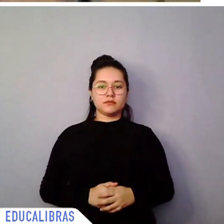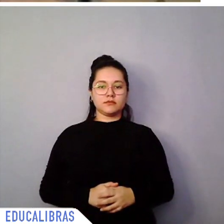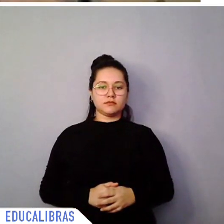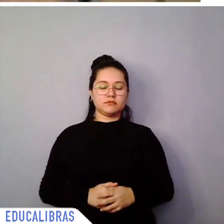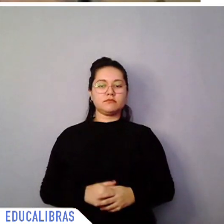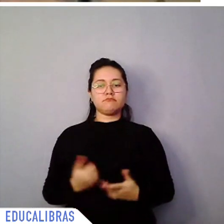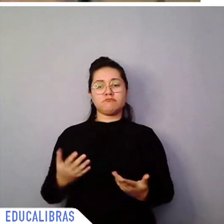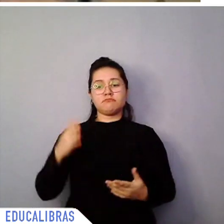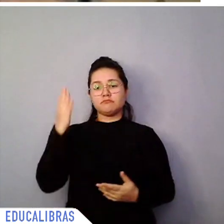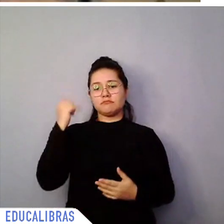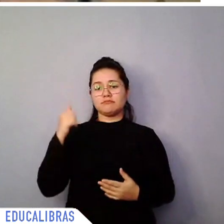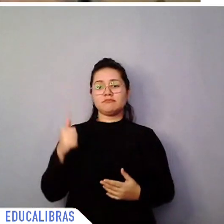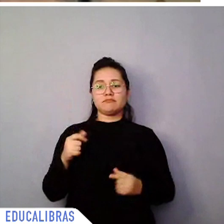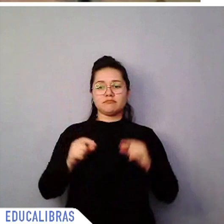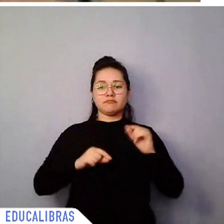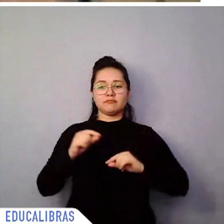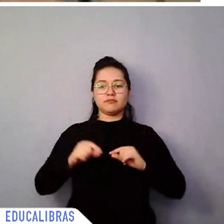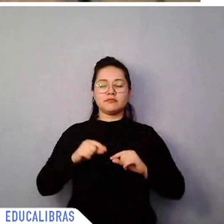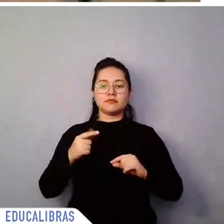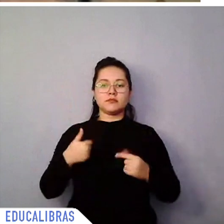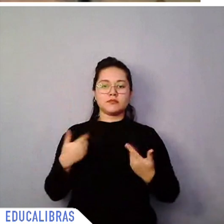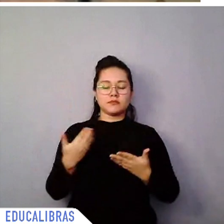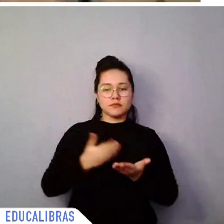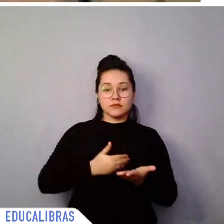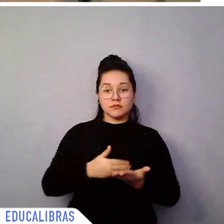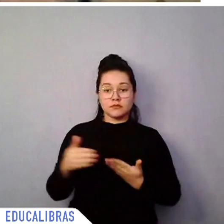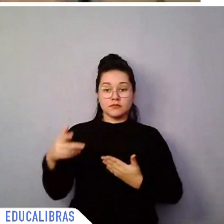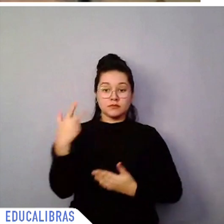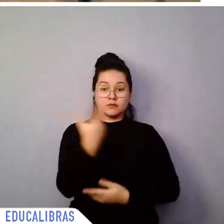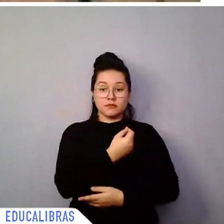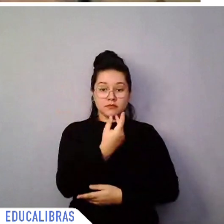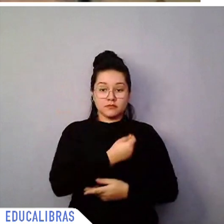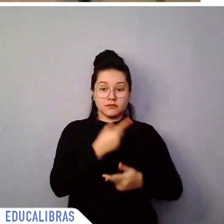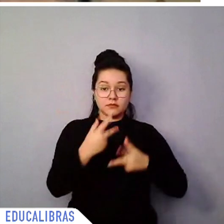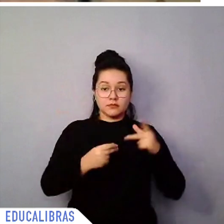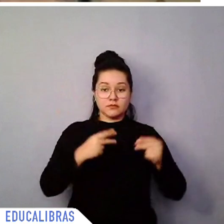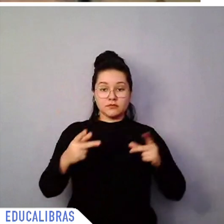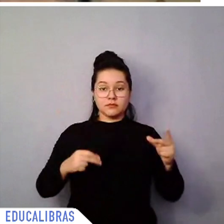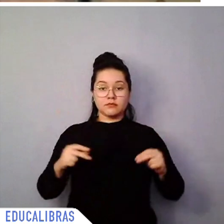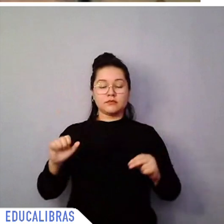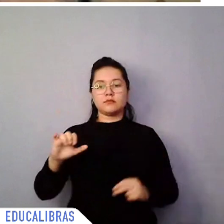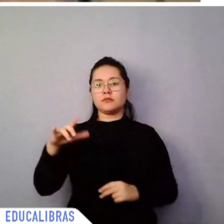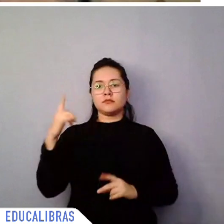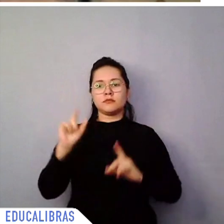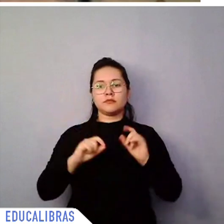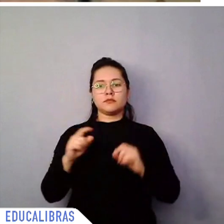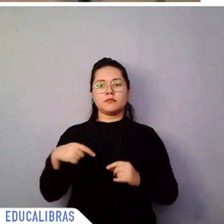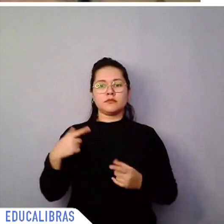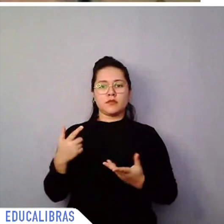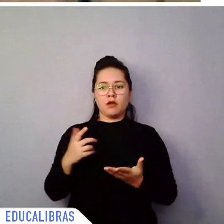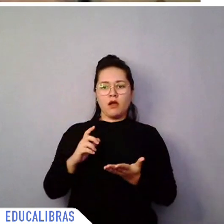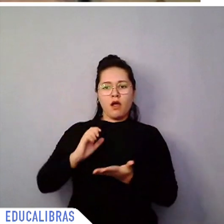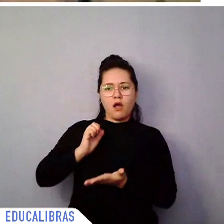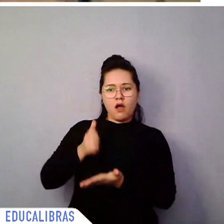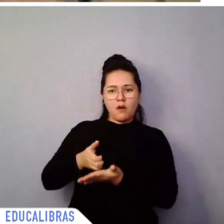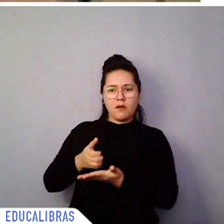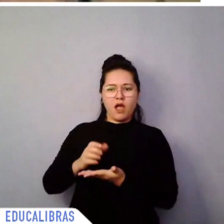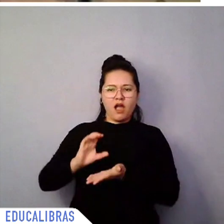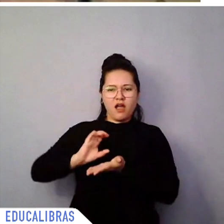We would need to vaccinate 40 million people per day. Since the beginning, our position is we're